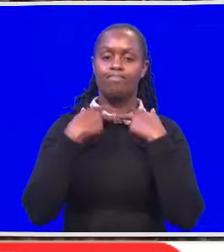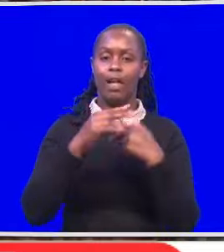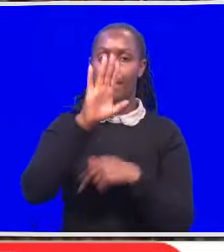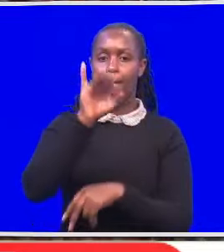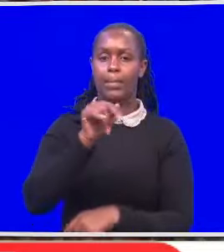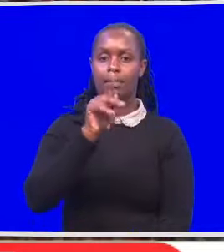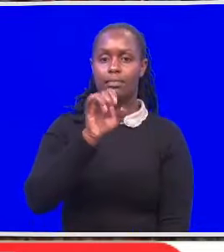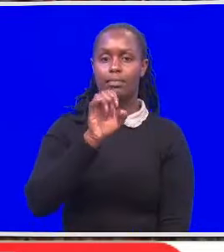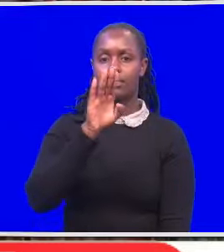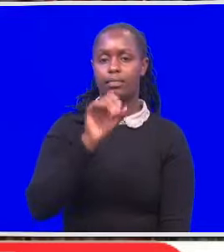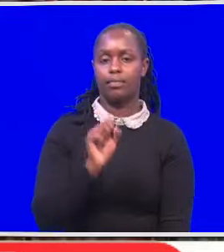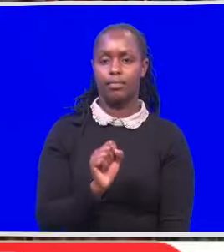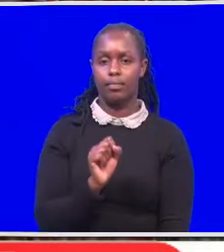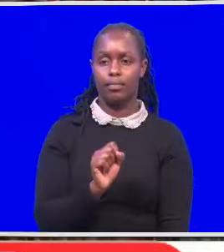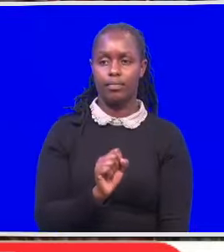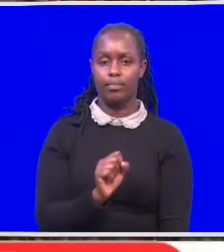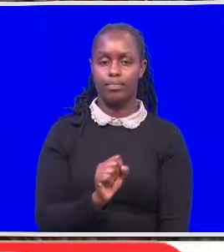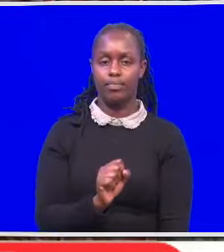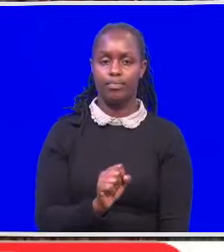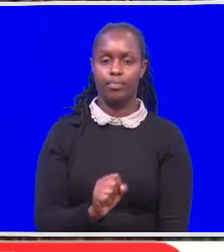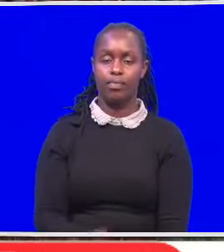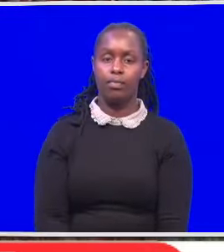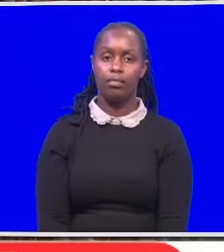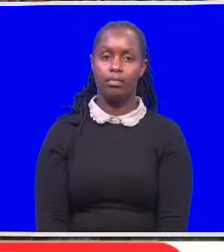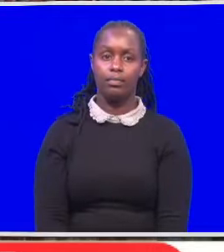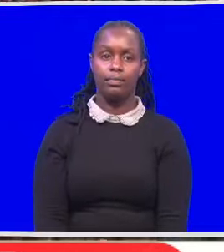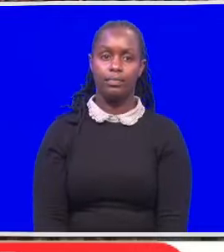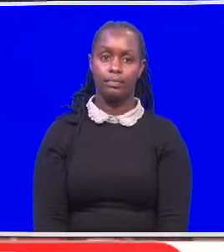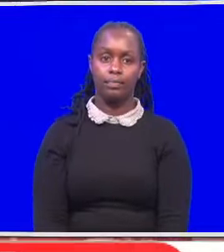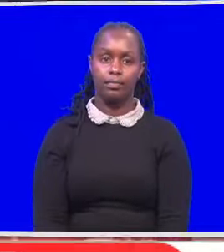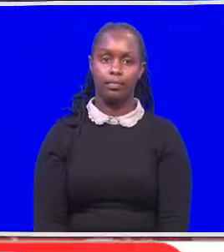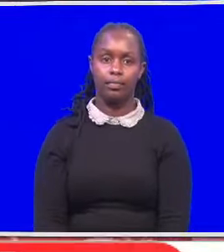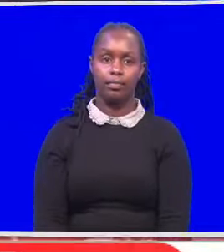Paul Kirobi, TV 47.